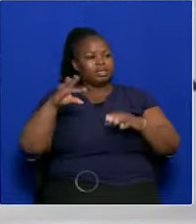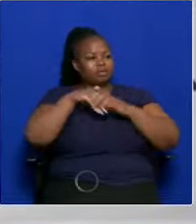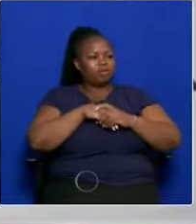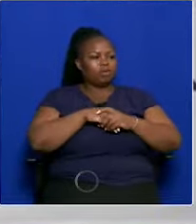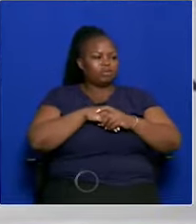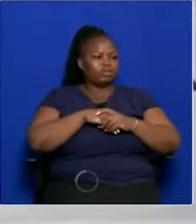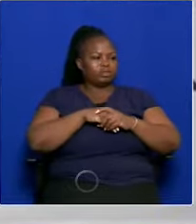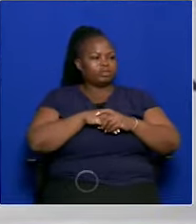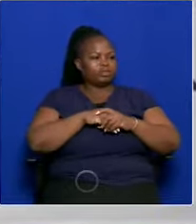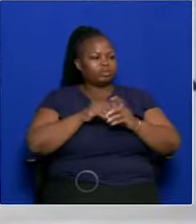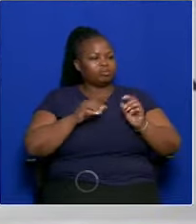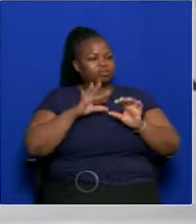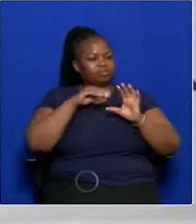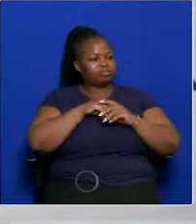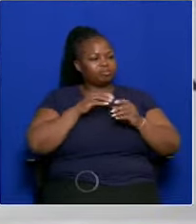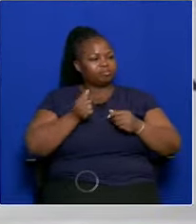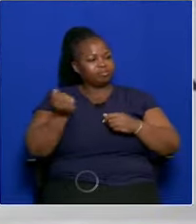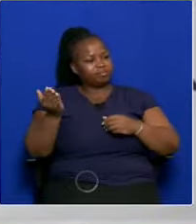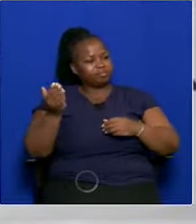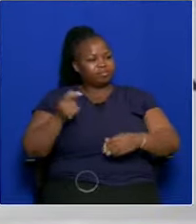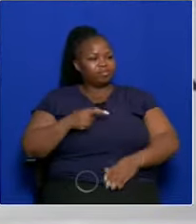thing, so it won't be only him.